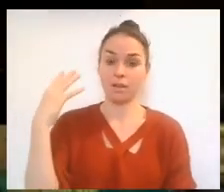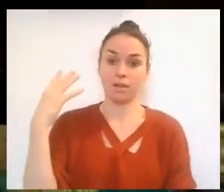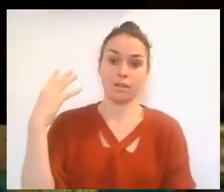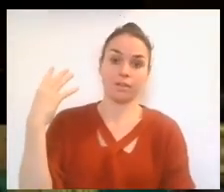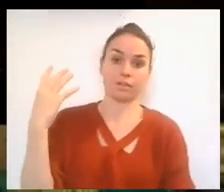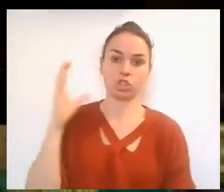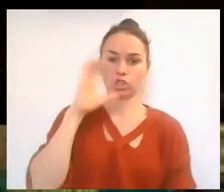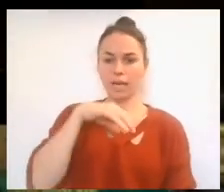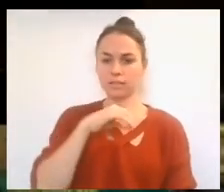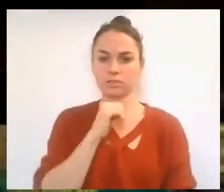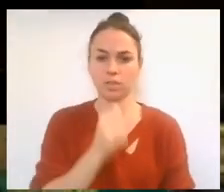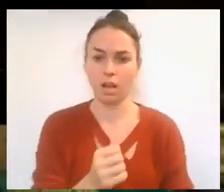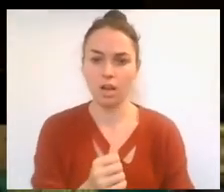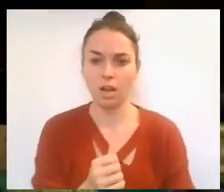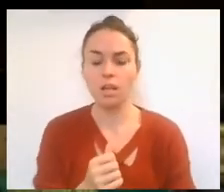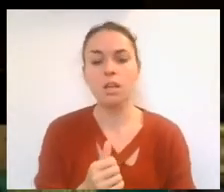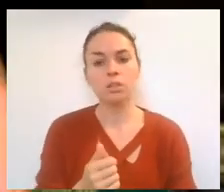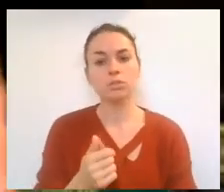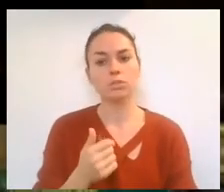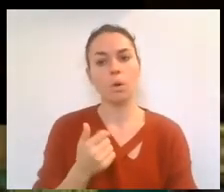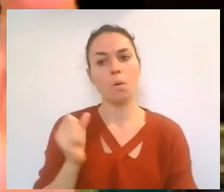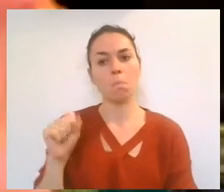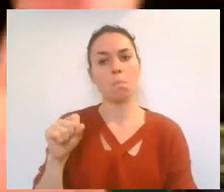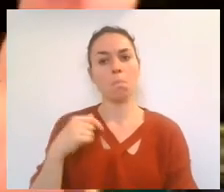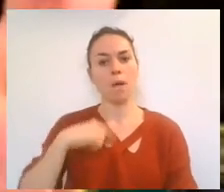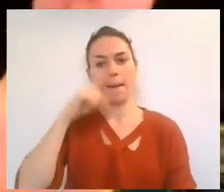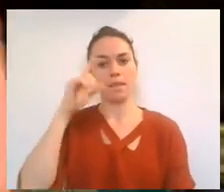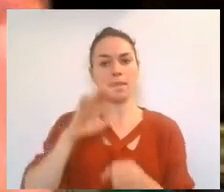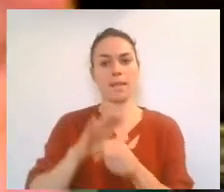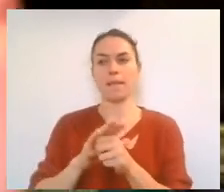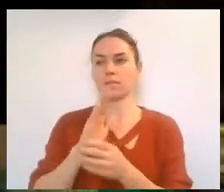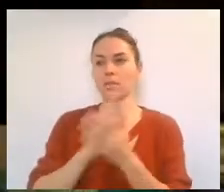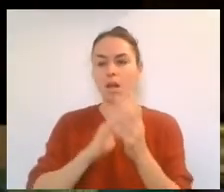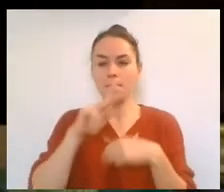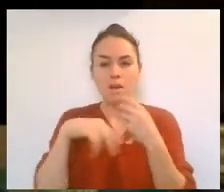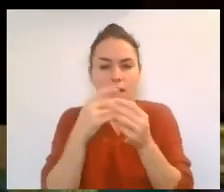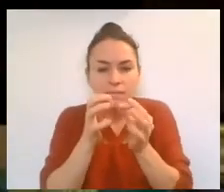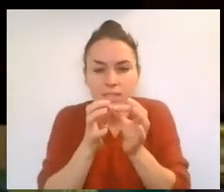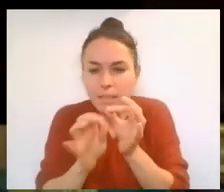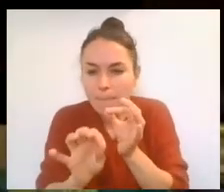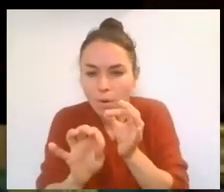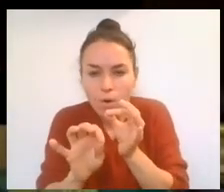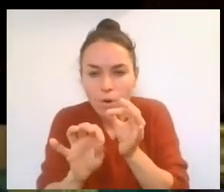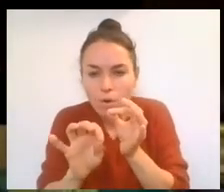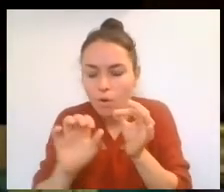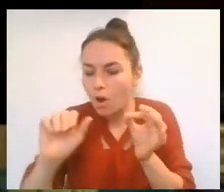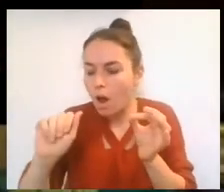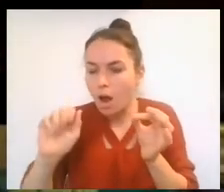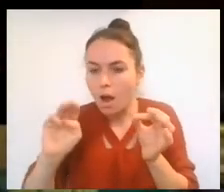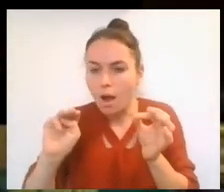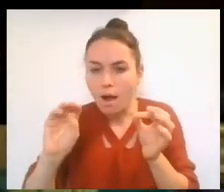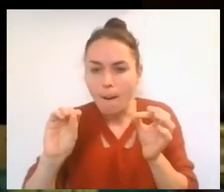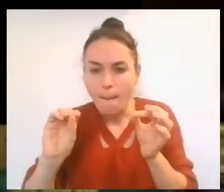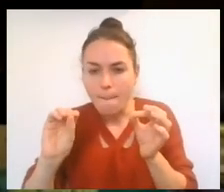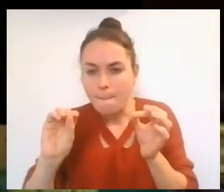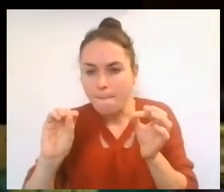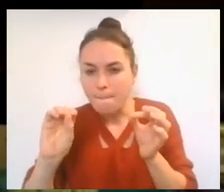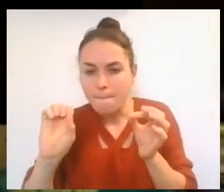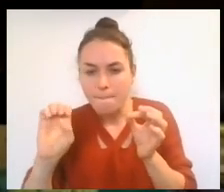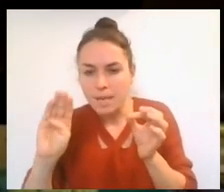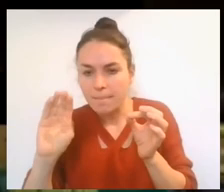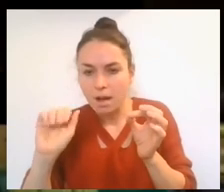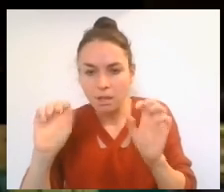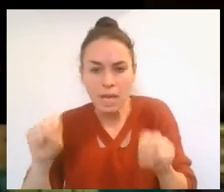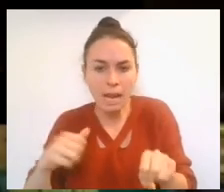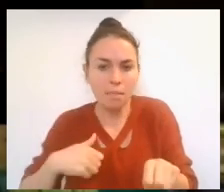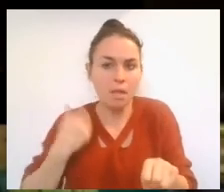to believe that a single-celled structure like a paramecium or amoeba, something like that, could exist elsewhere. But if you